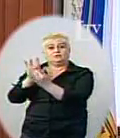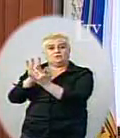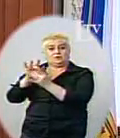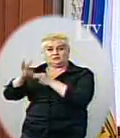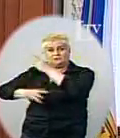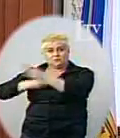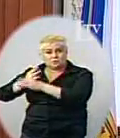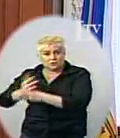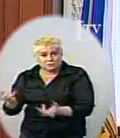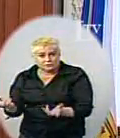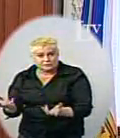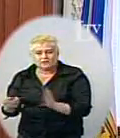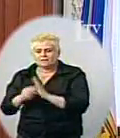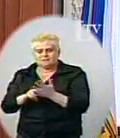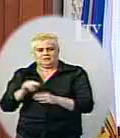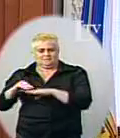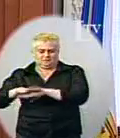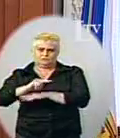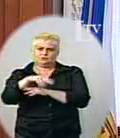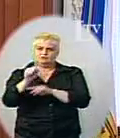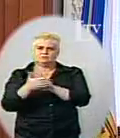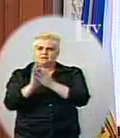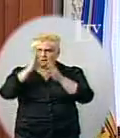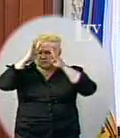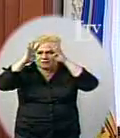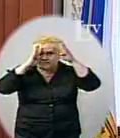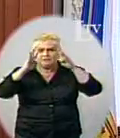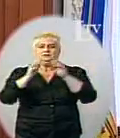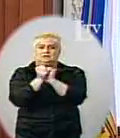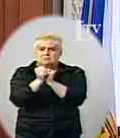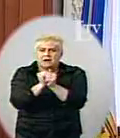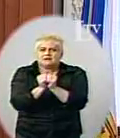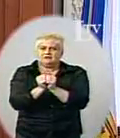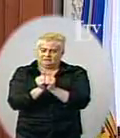innovative, productive, and competitive.